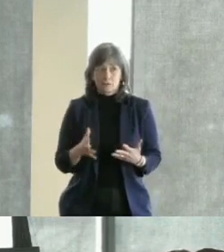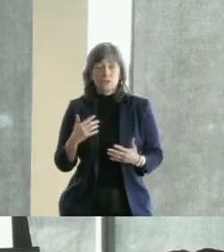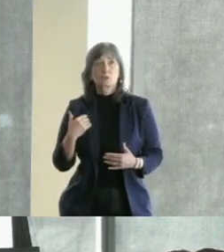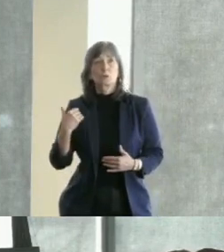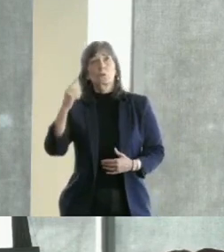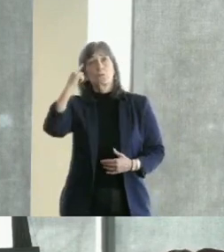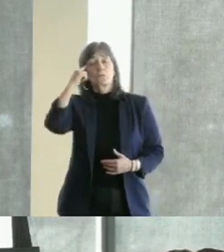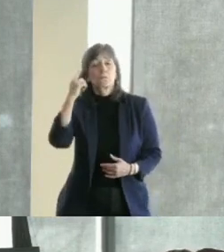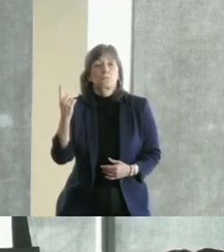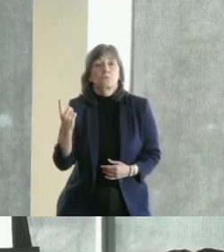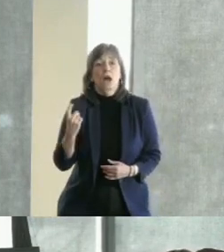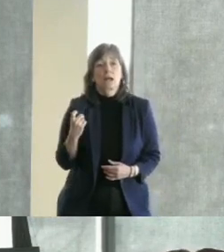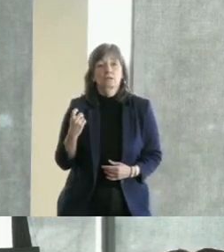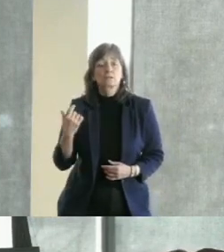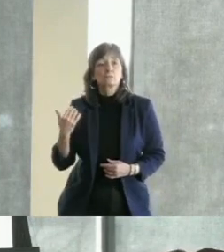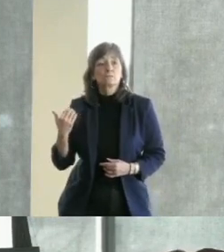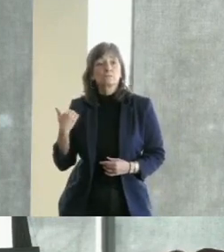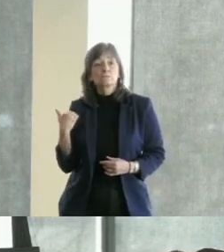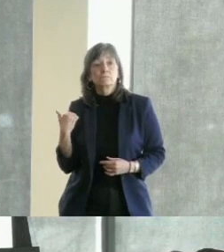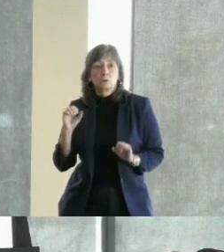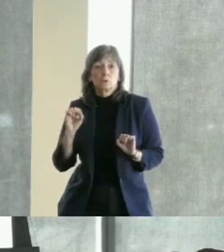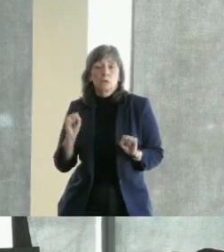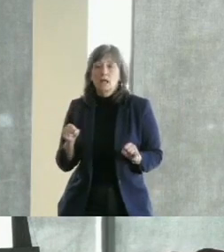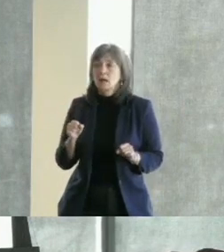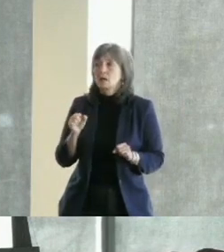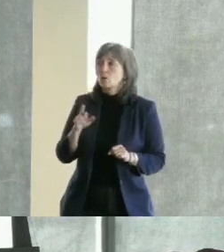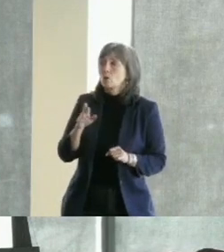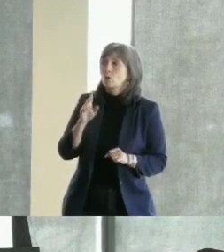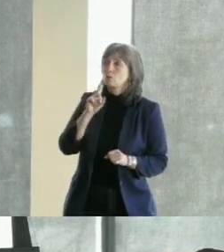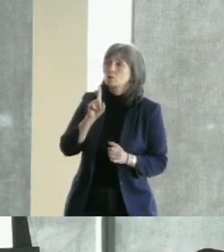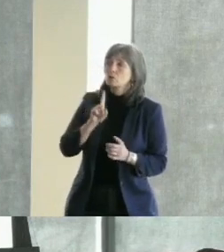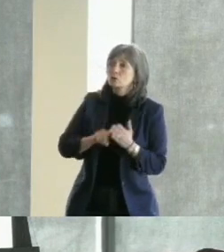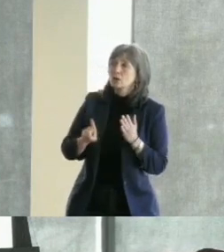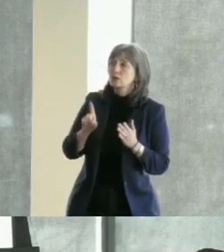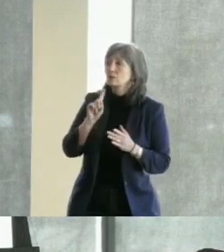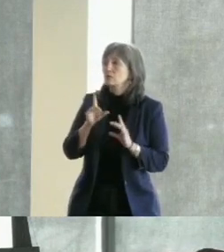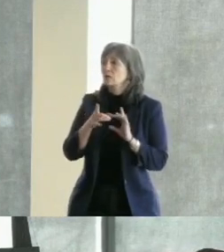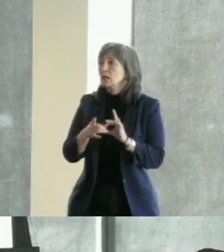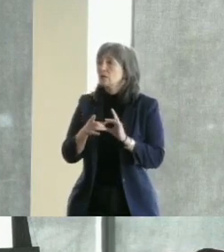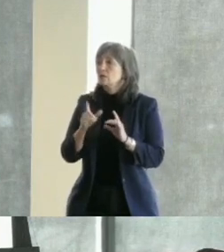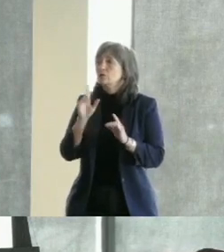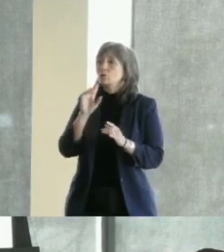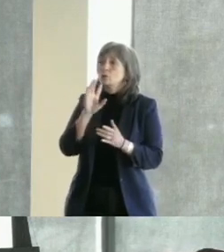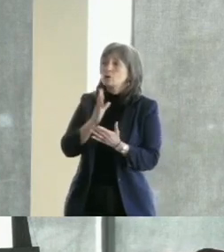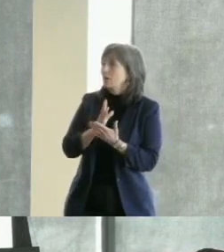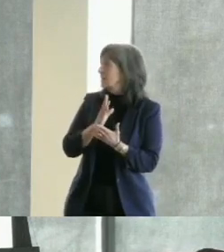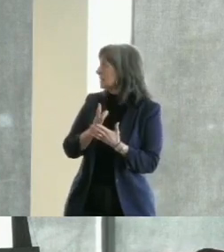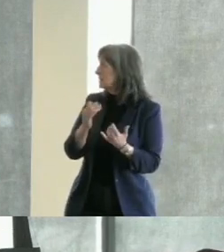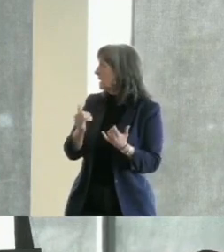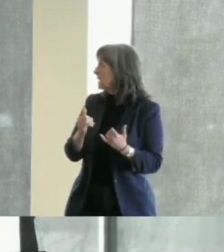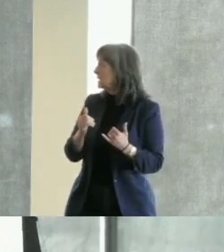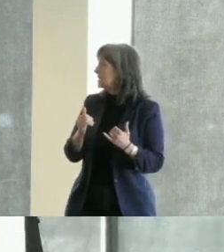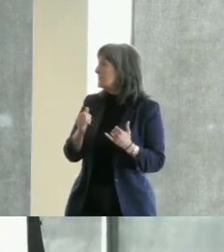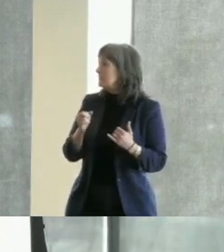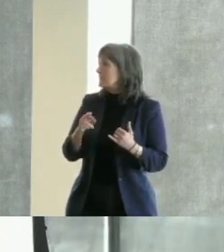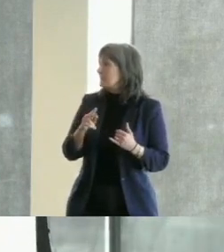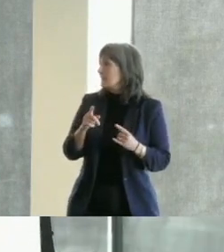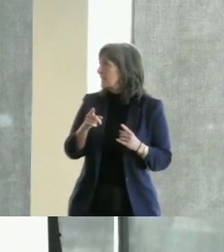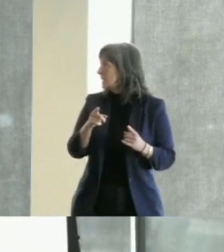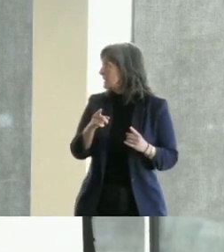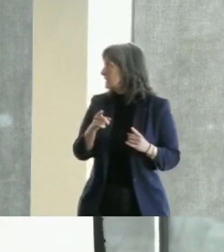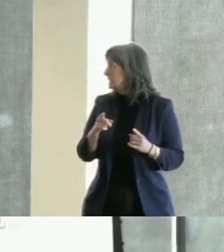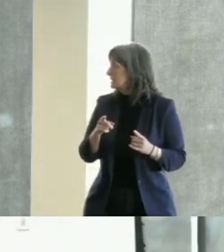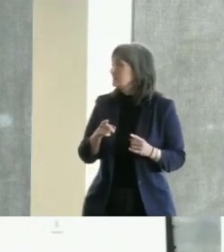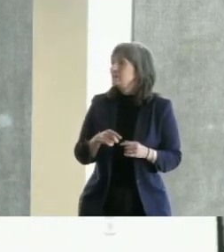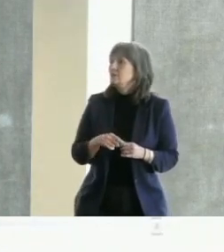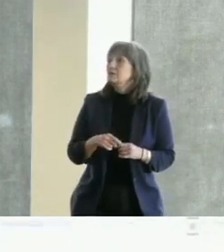need, questions answered, or you wanted to check in around something around what we've talked about already today and you didn't get a chance to speak to the